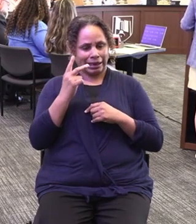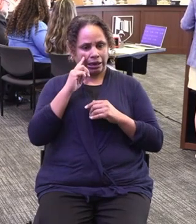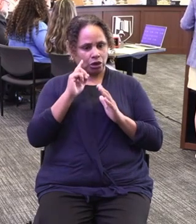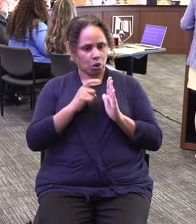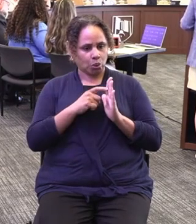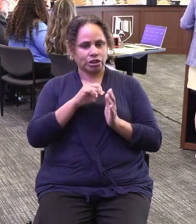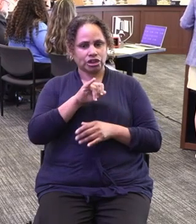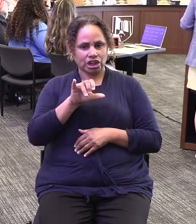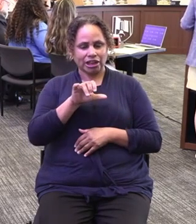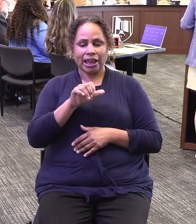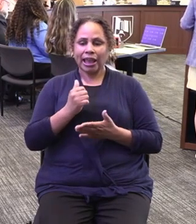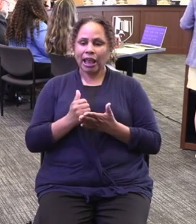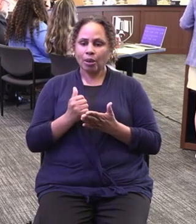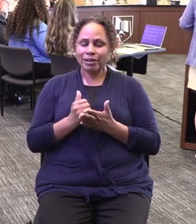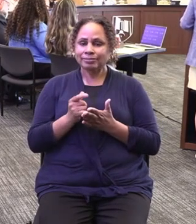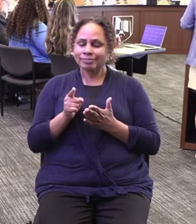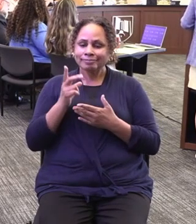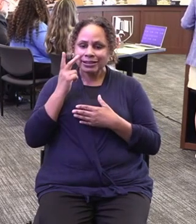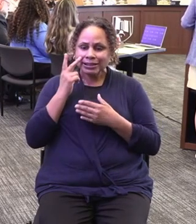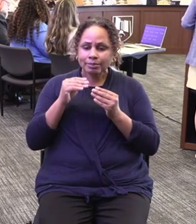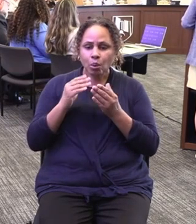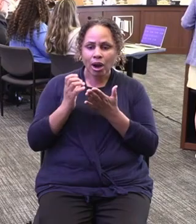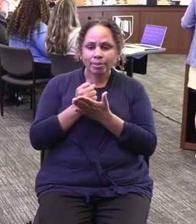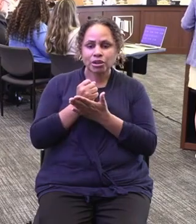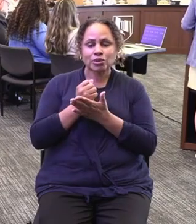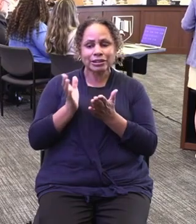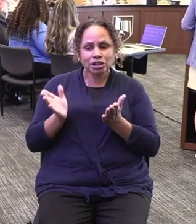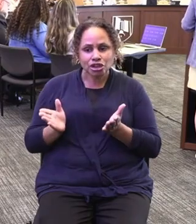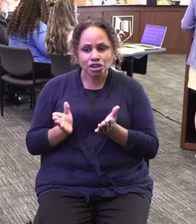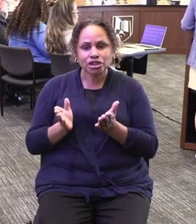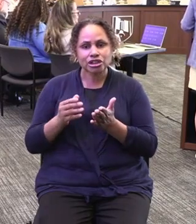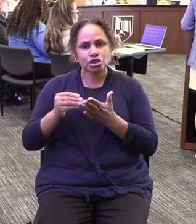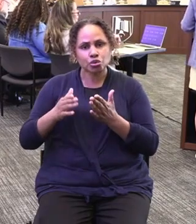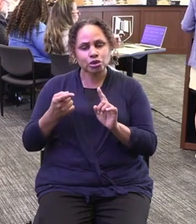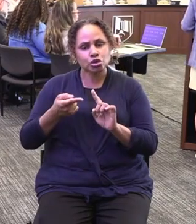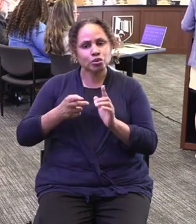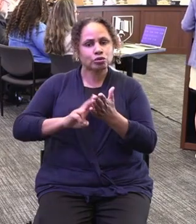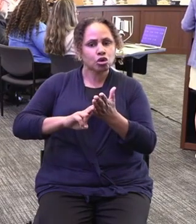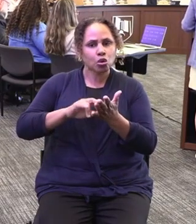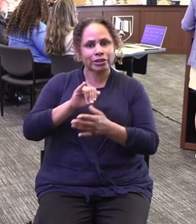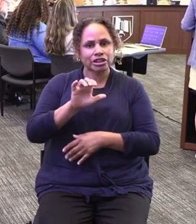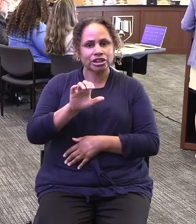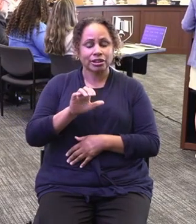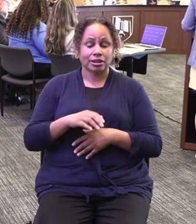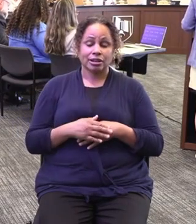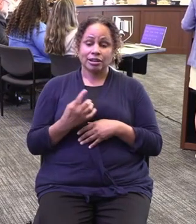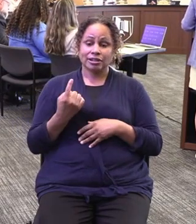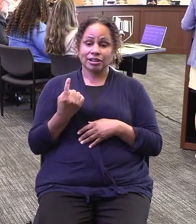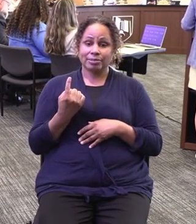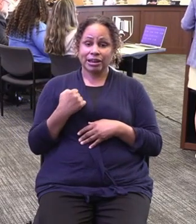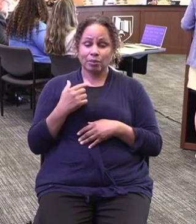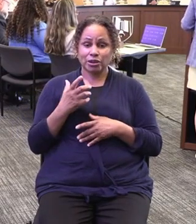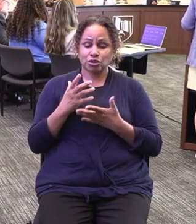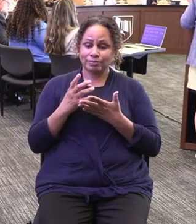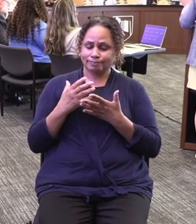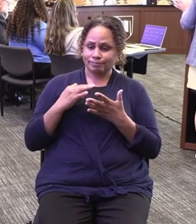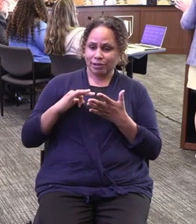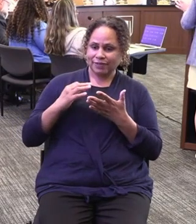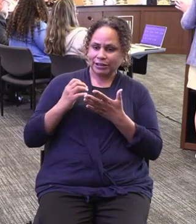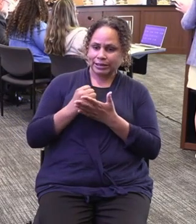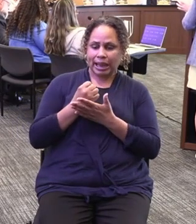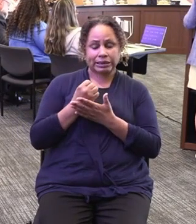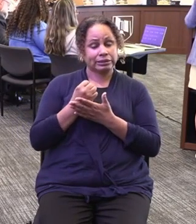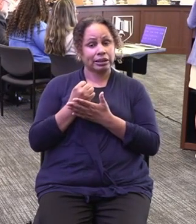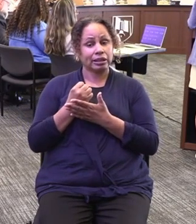more students towards enrollment. Something I want everyone to take away from today is that at the end of this day, this is about getting more students from